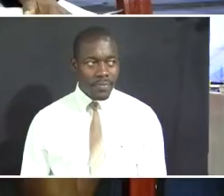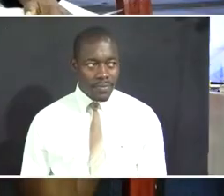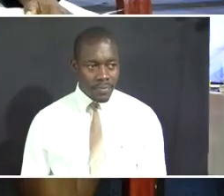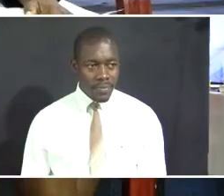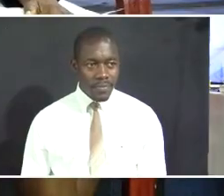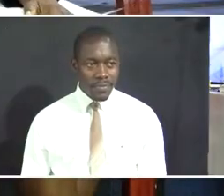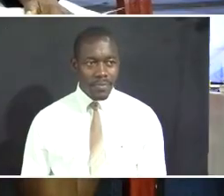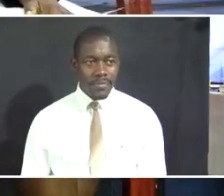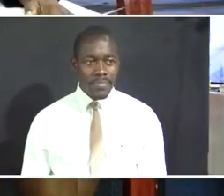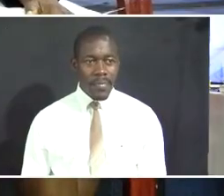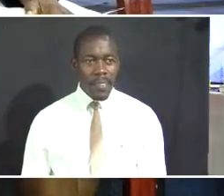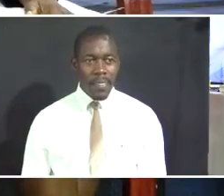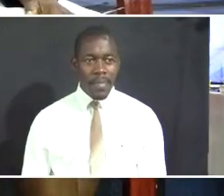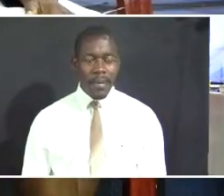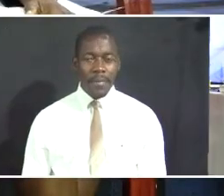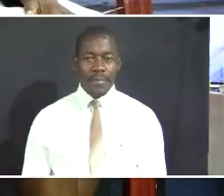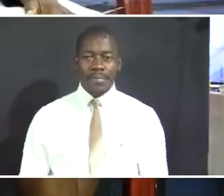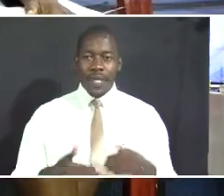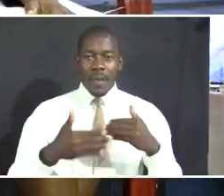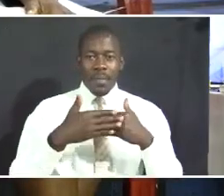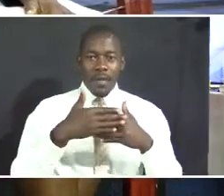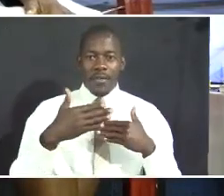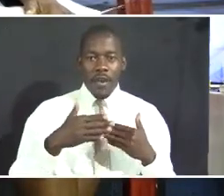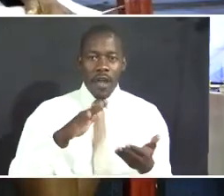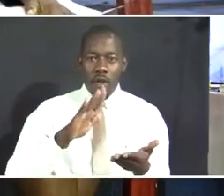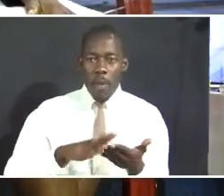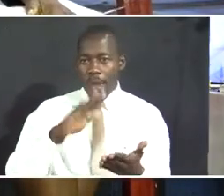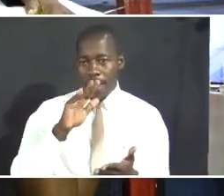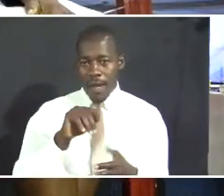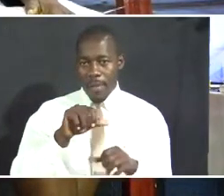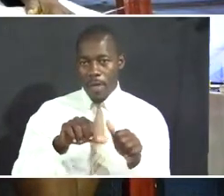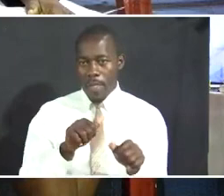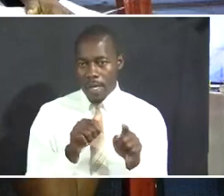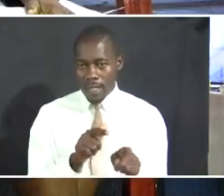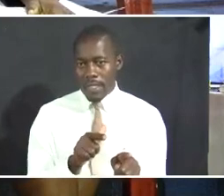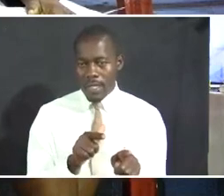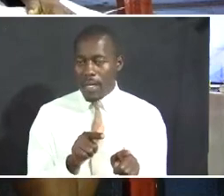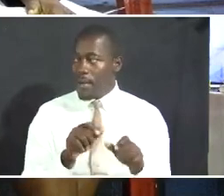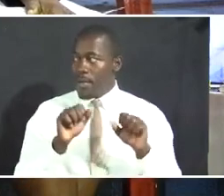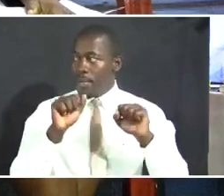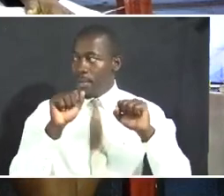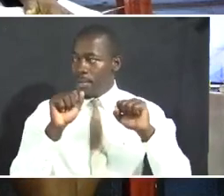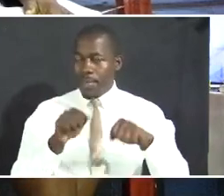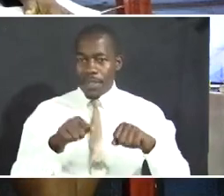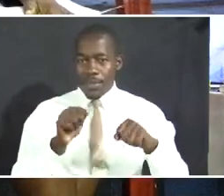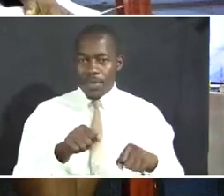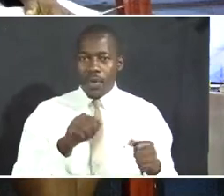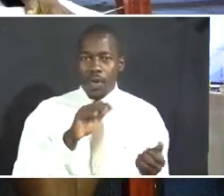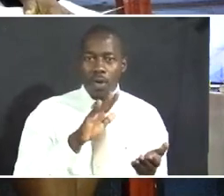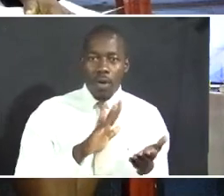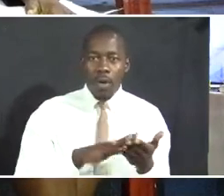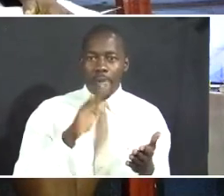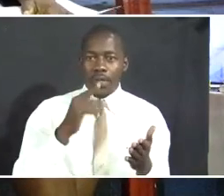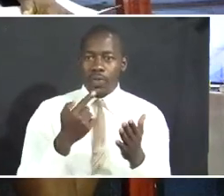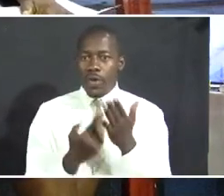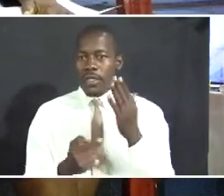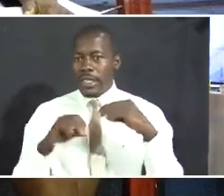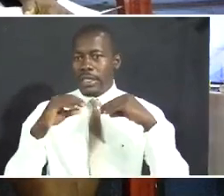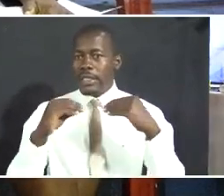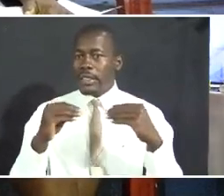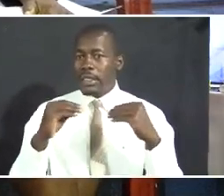Maybe before I comment on that, yes. I want to maybe comment what the teacher